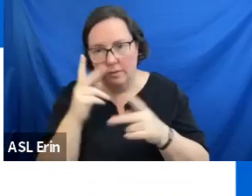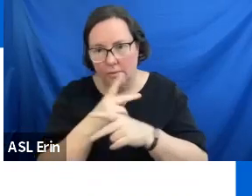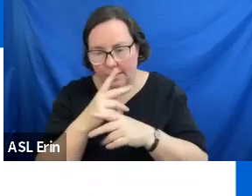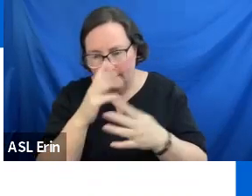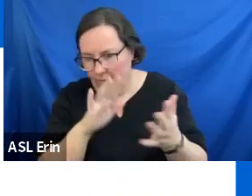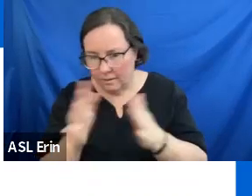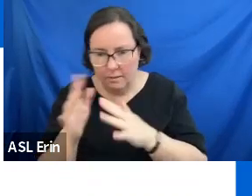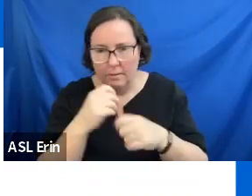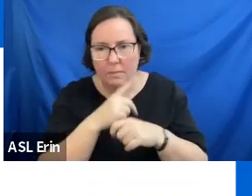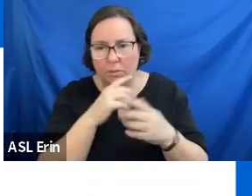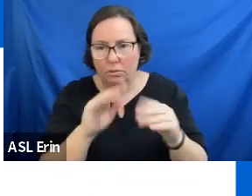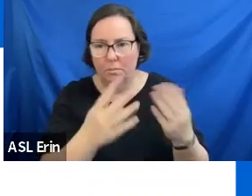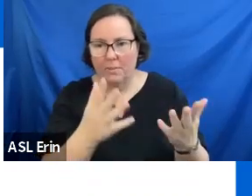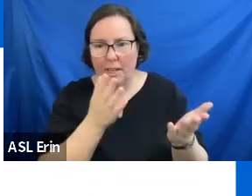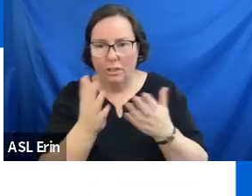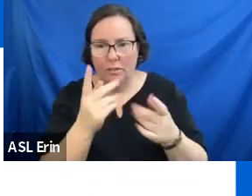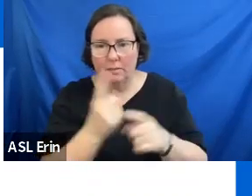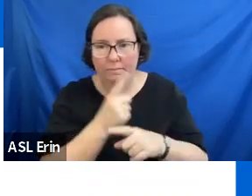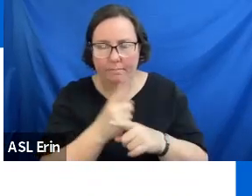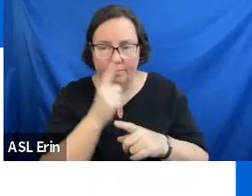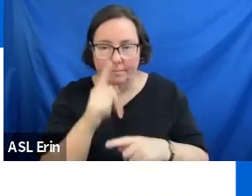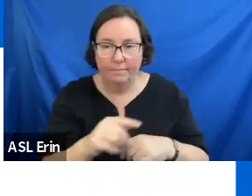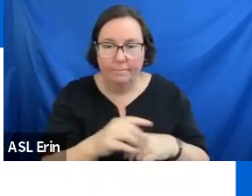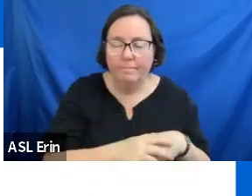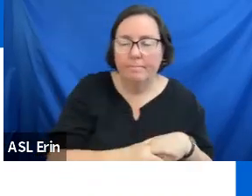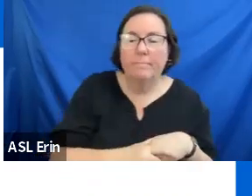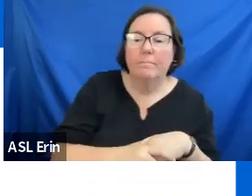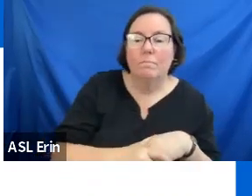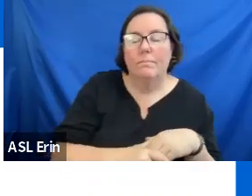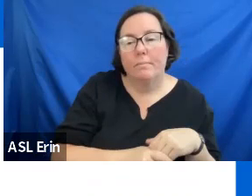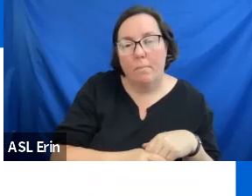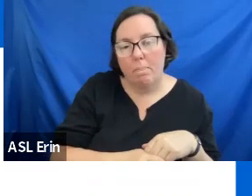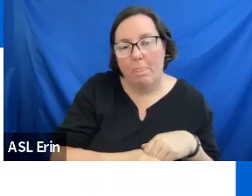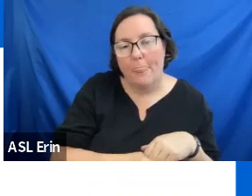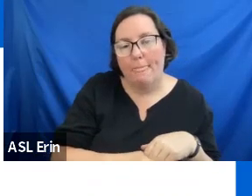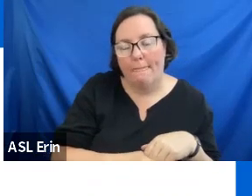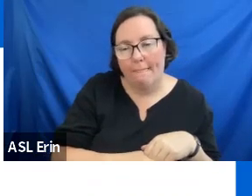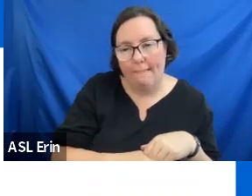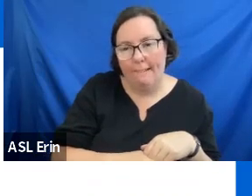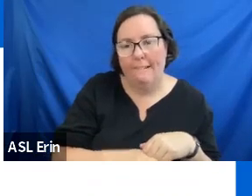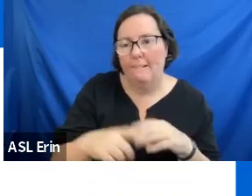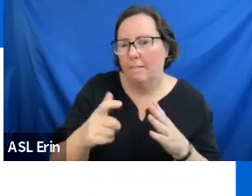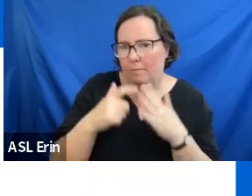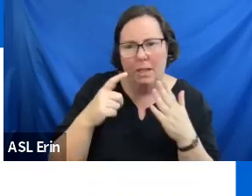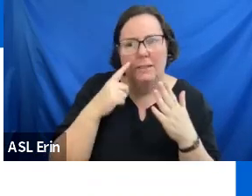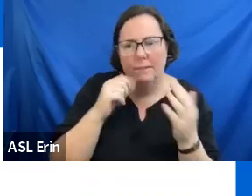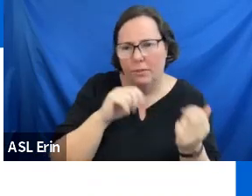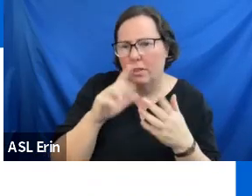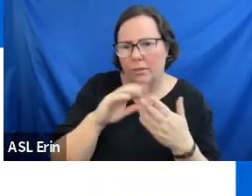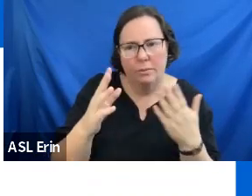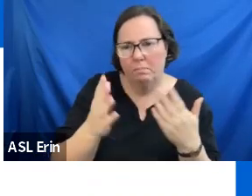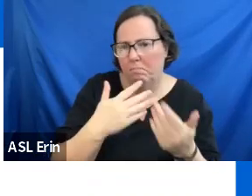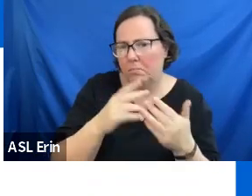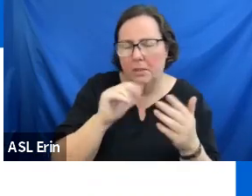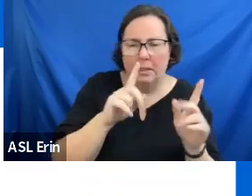sure that we are providing those services, which is what we are required to do for our students. And that would not just be for the